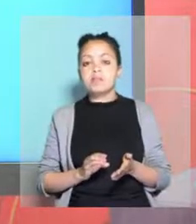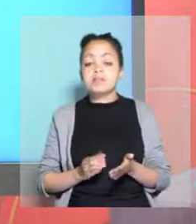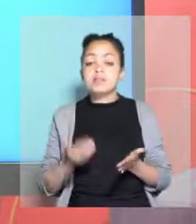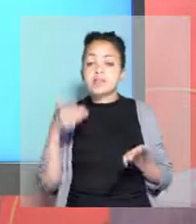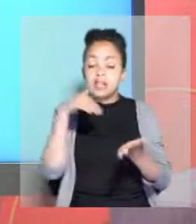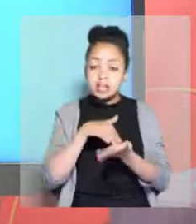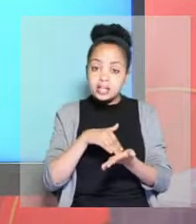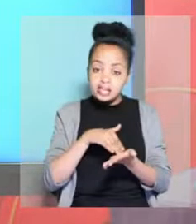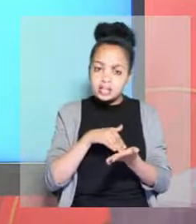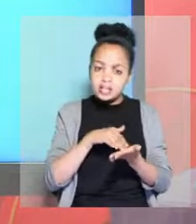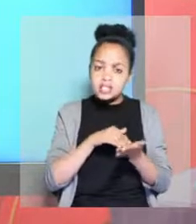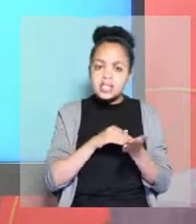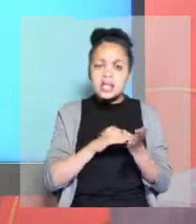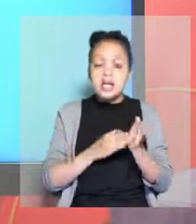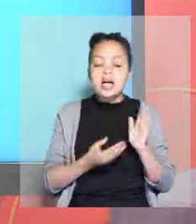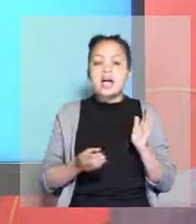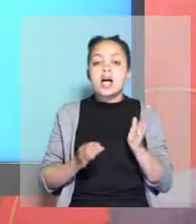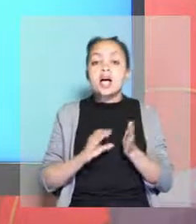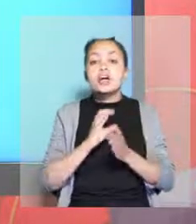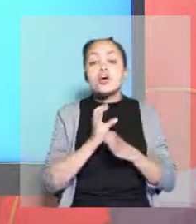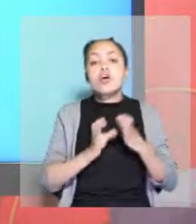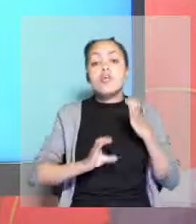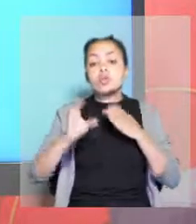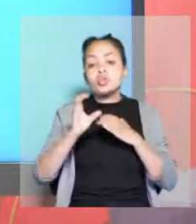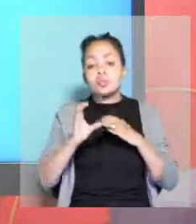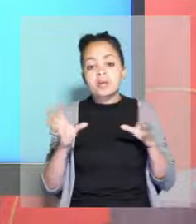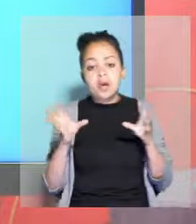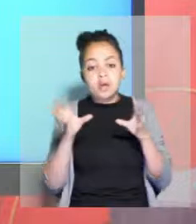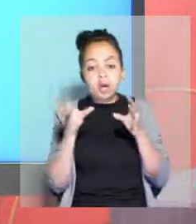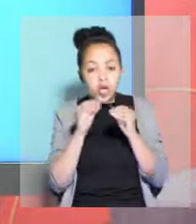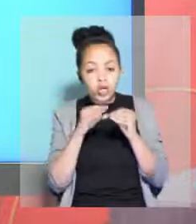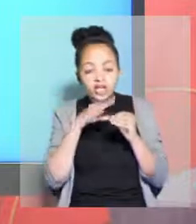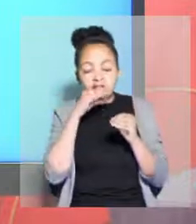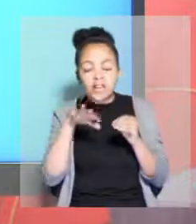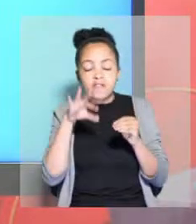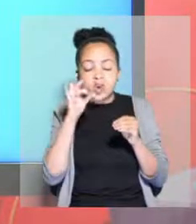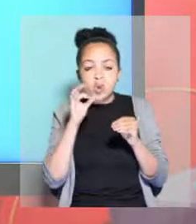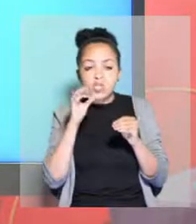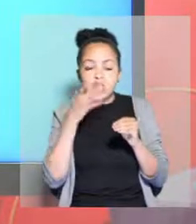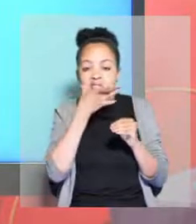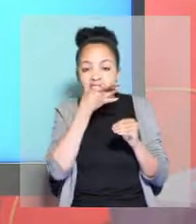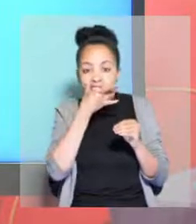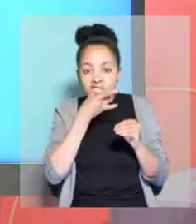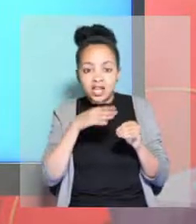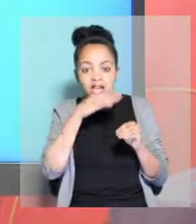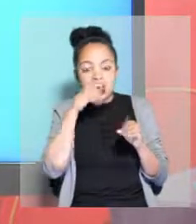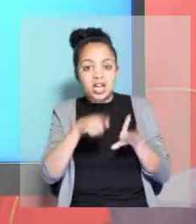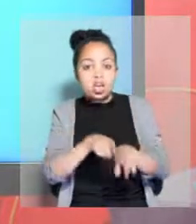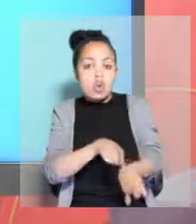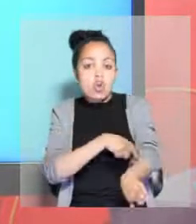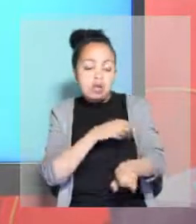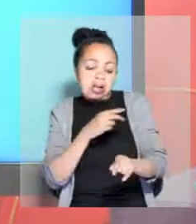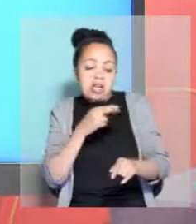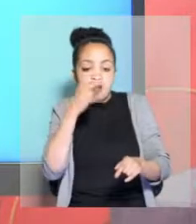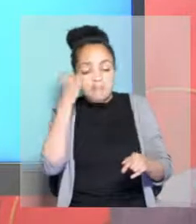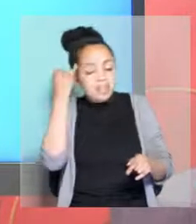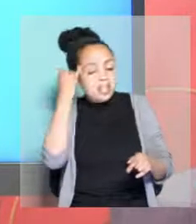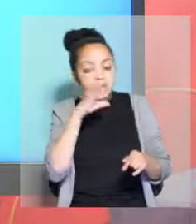And again, chromosome become condensed, found thin and long when they are not ready